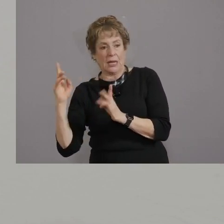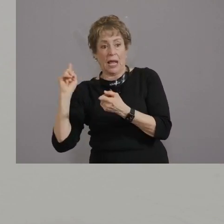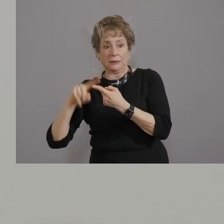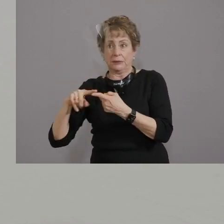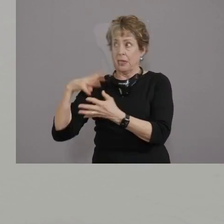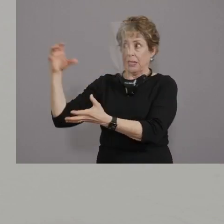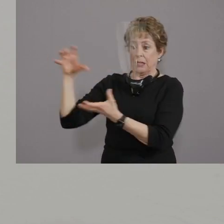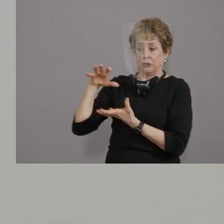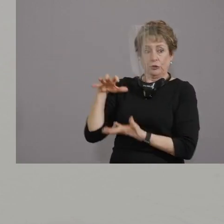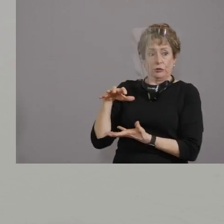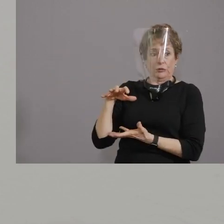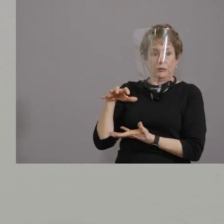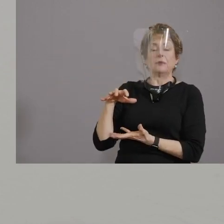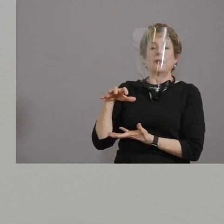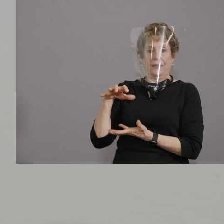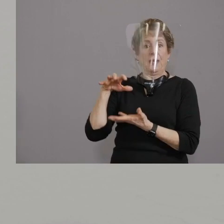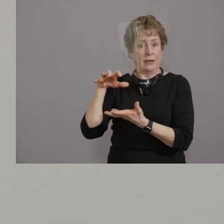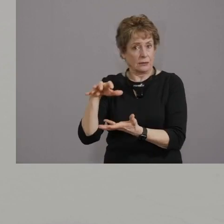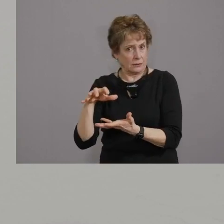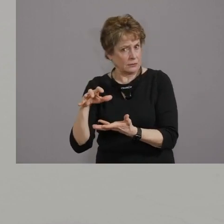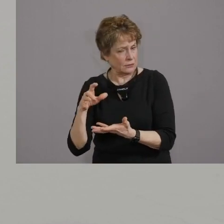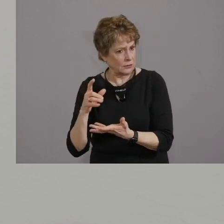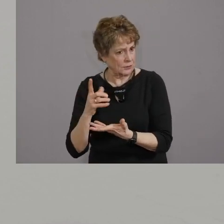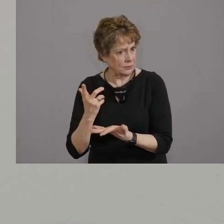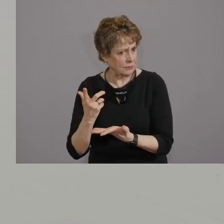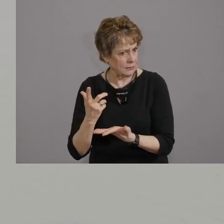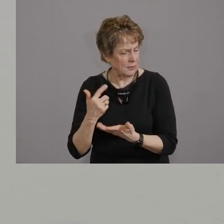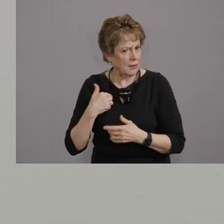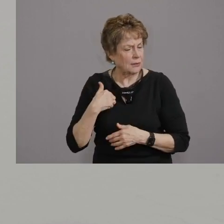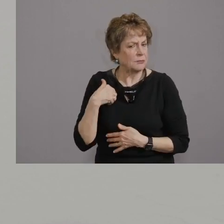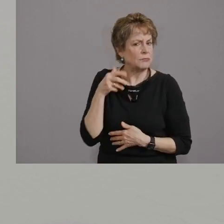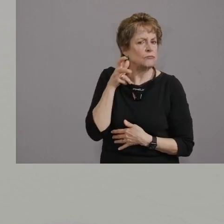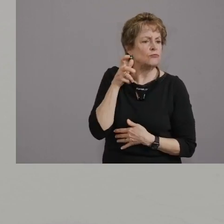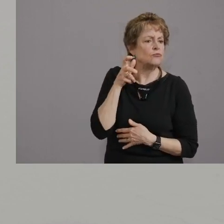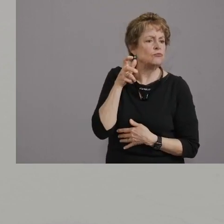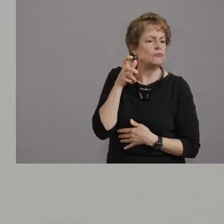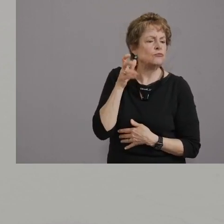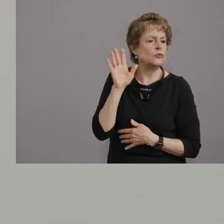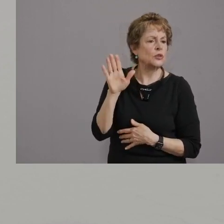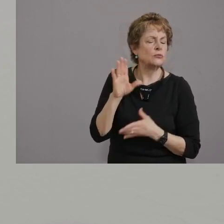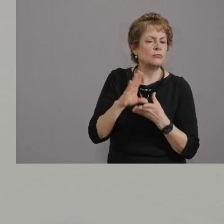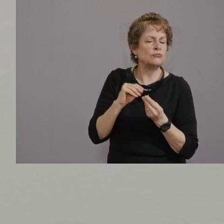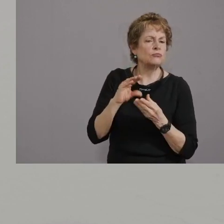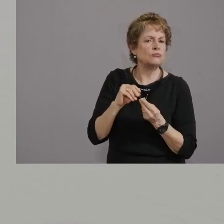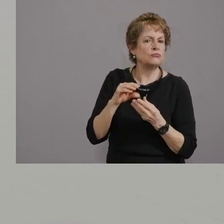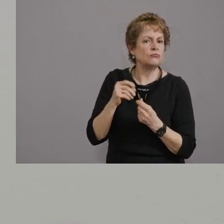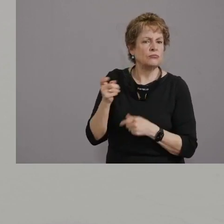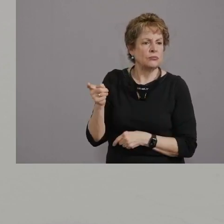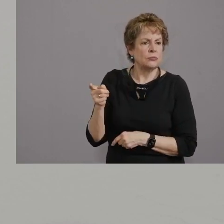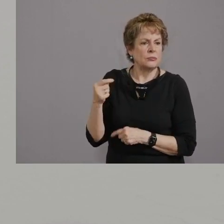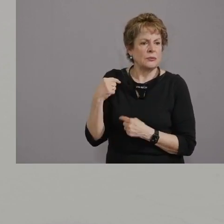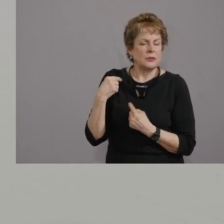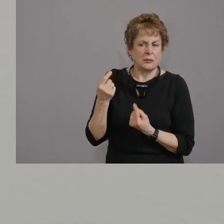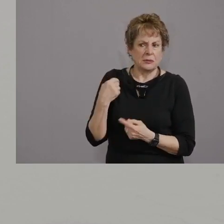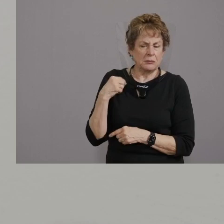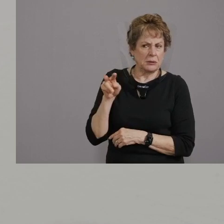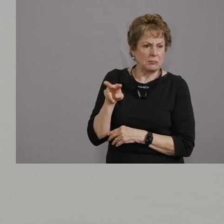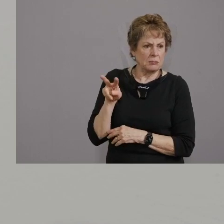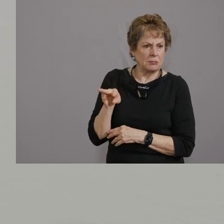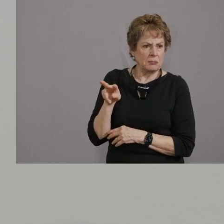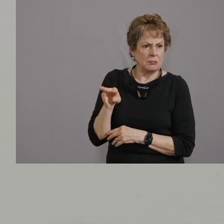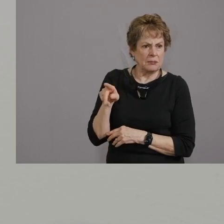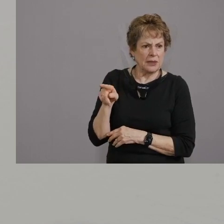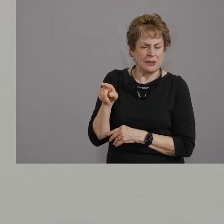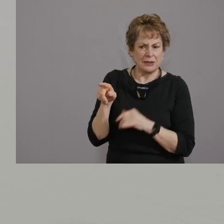from listening to that press conference, it was clear that Maricopa County and the state are not on the same page. And the county,